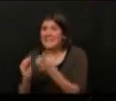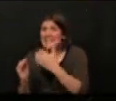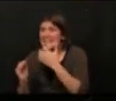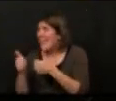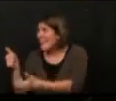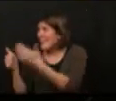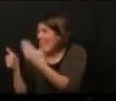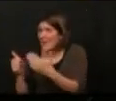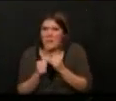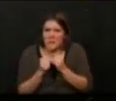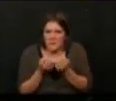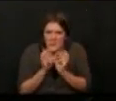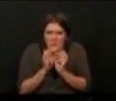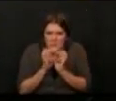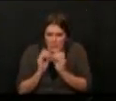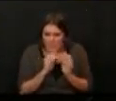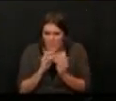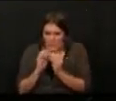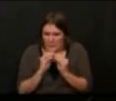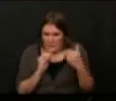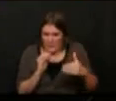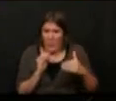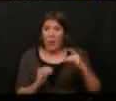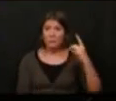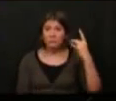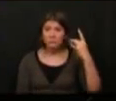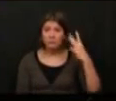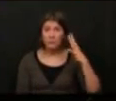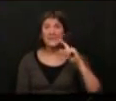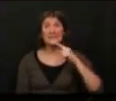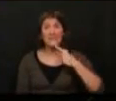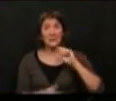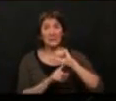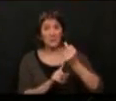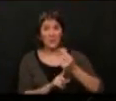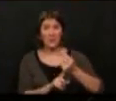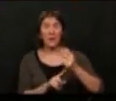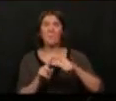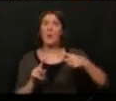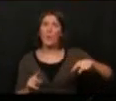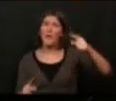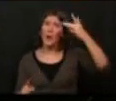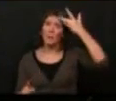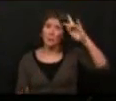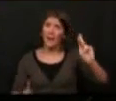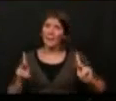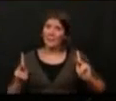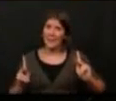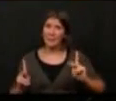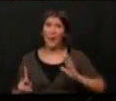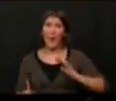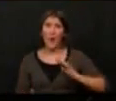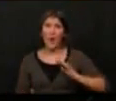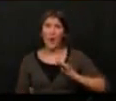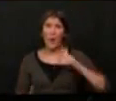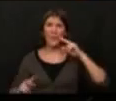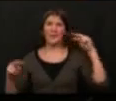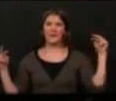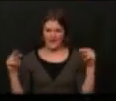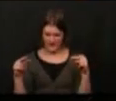realizing that the task at hand was sobering, but that we had a lot of really keen minds that were tackling